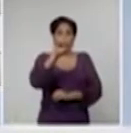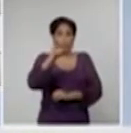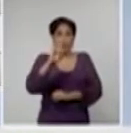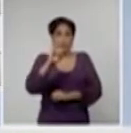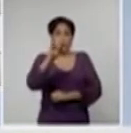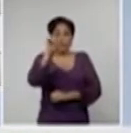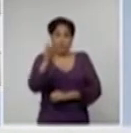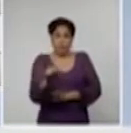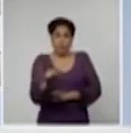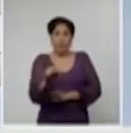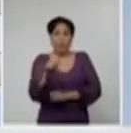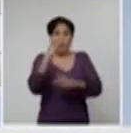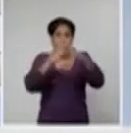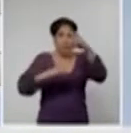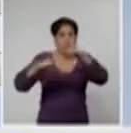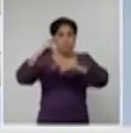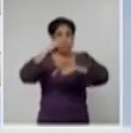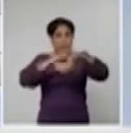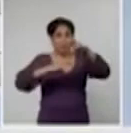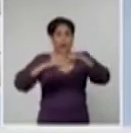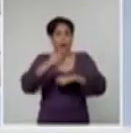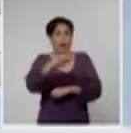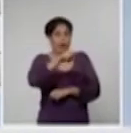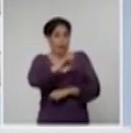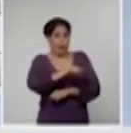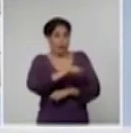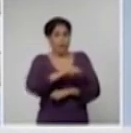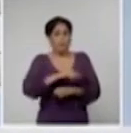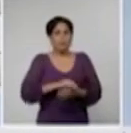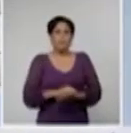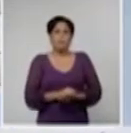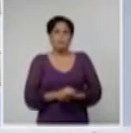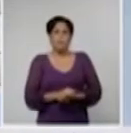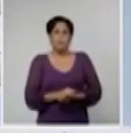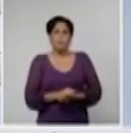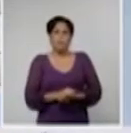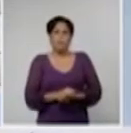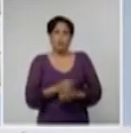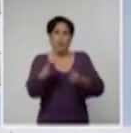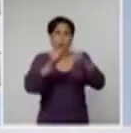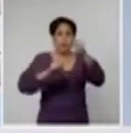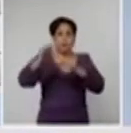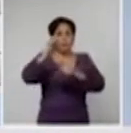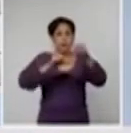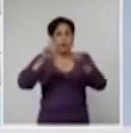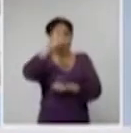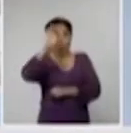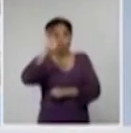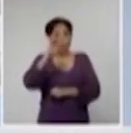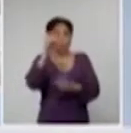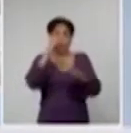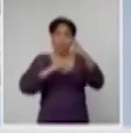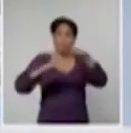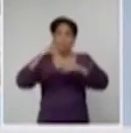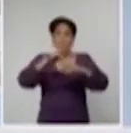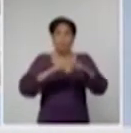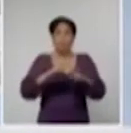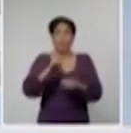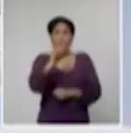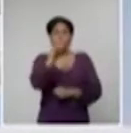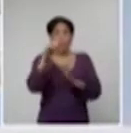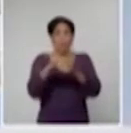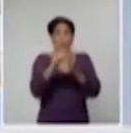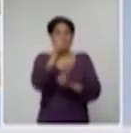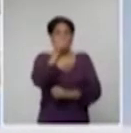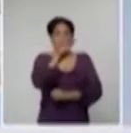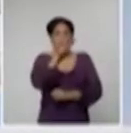add for our population to be informed that not only samples were from Havana were studied, the largest